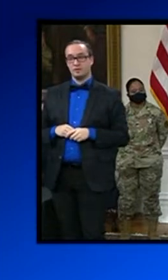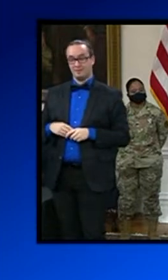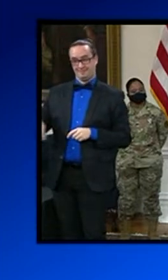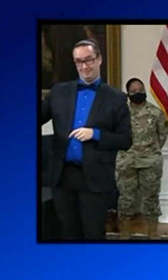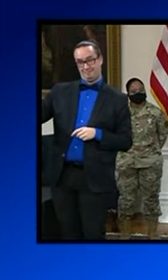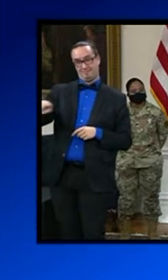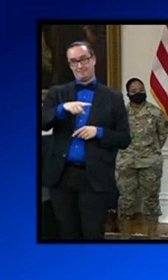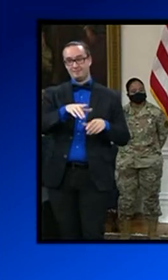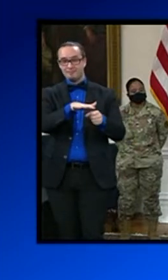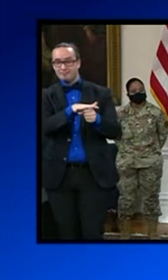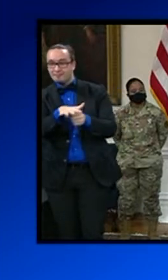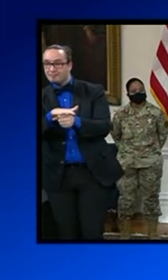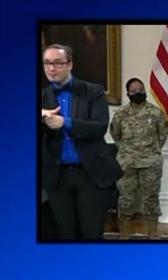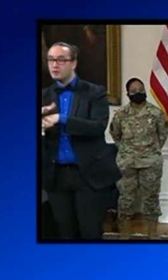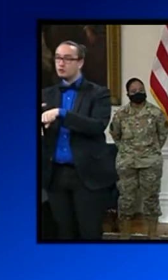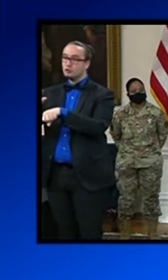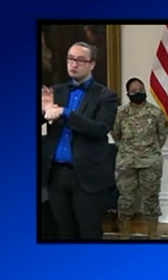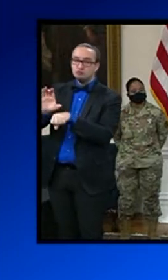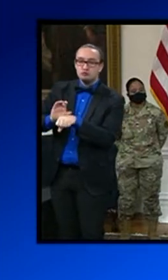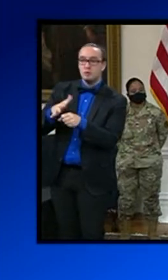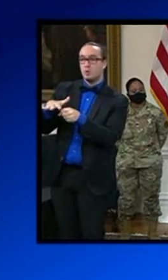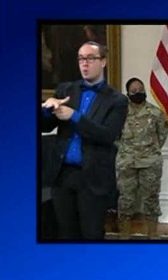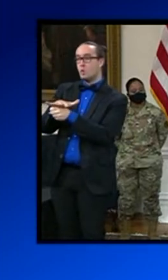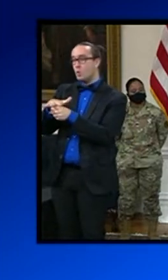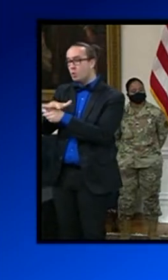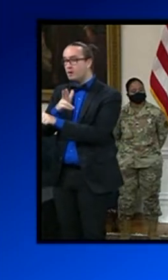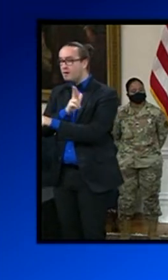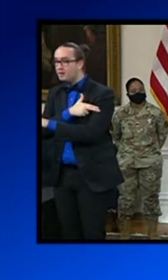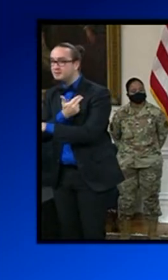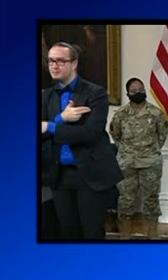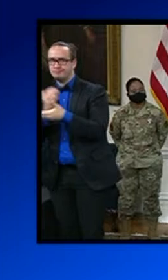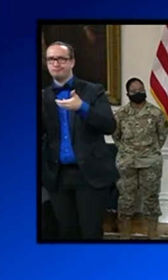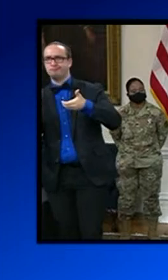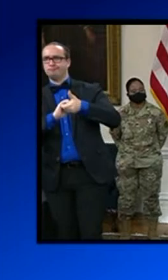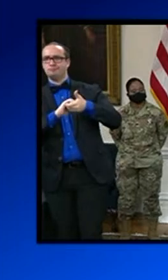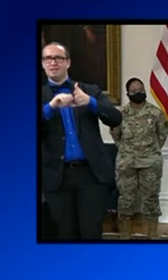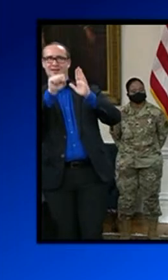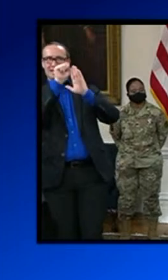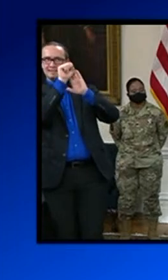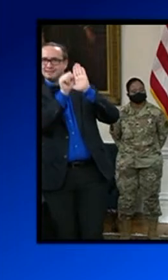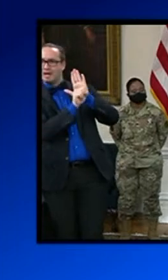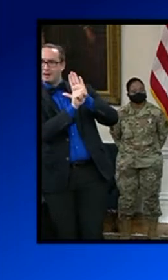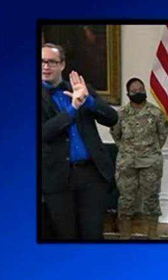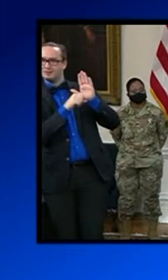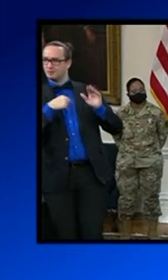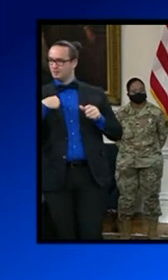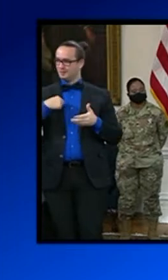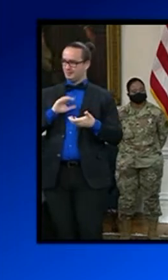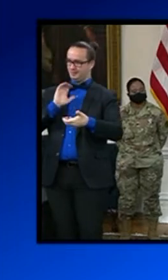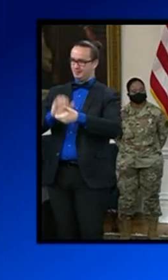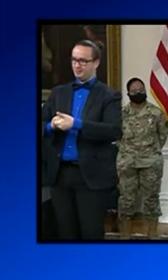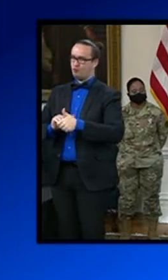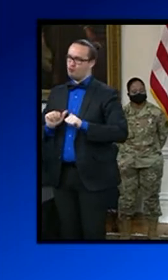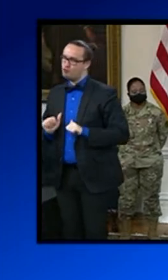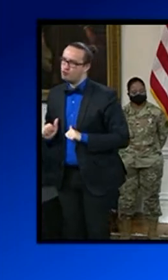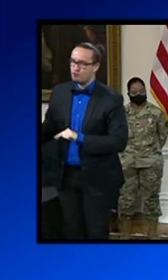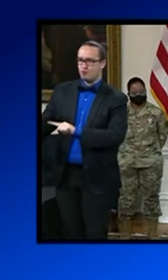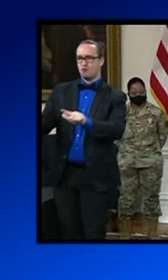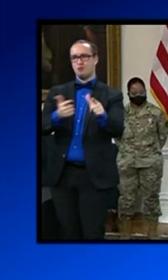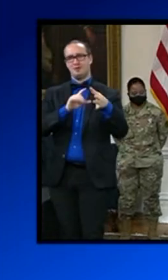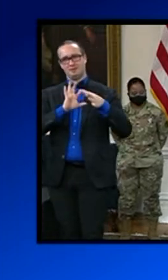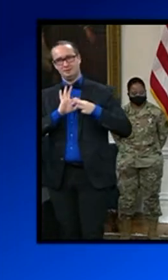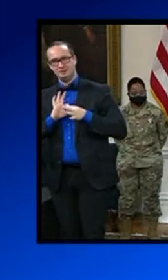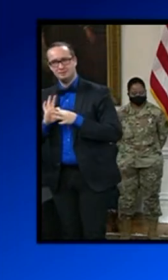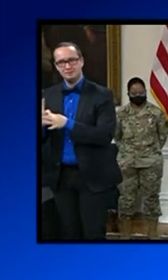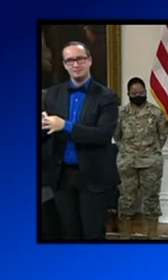local hospitals and pharmacies, with the goal of meeting people where they are in an effort to reach them in ways